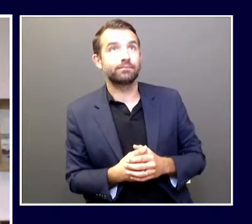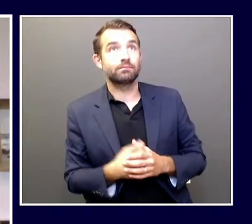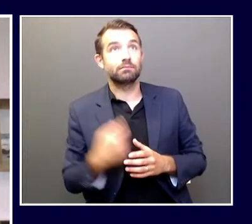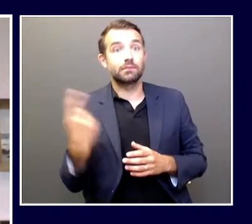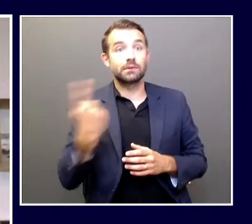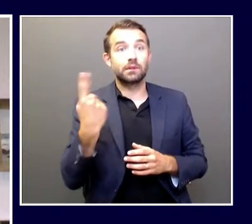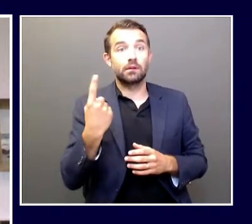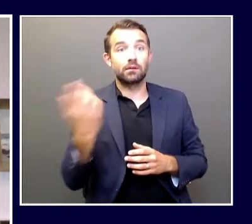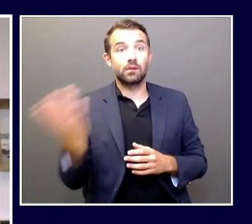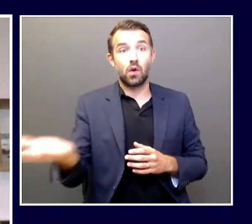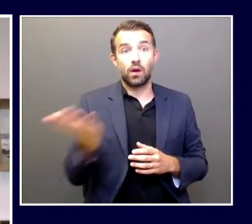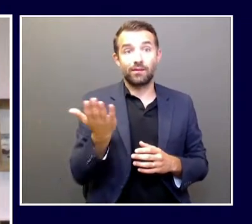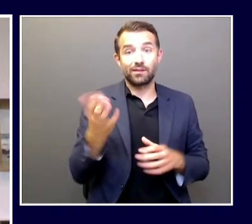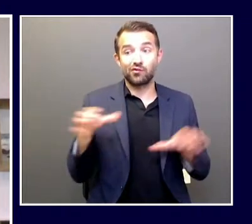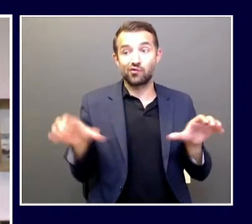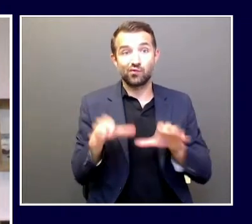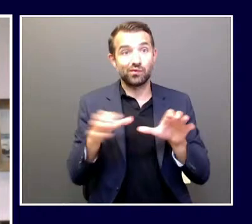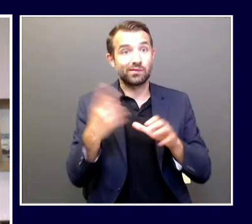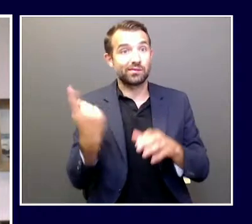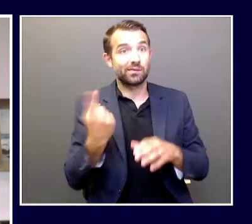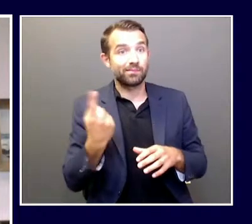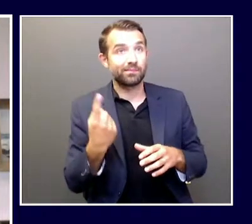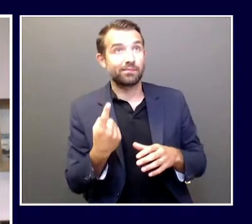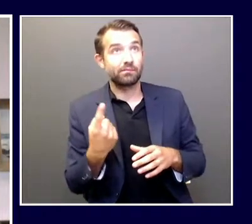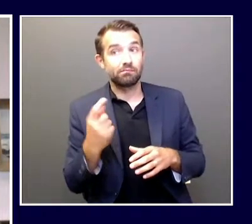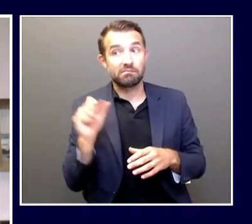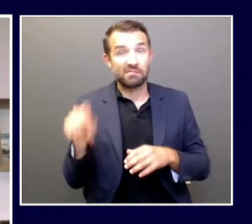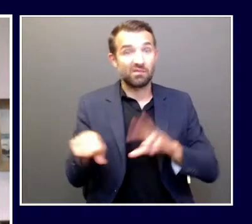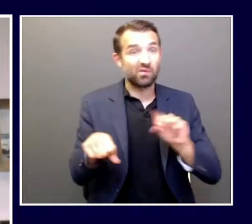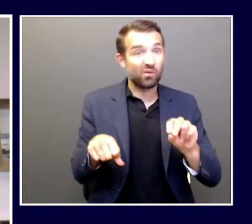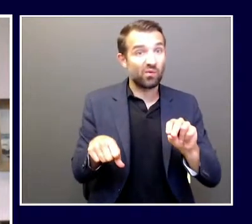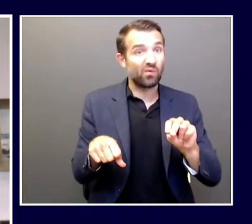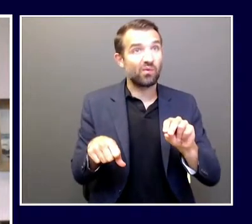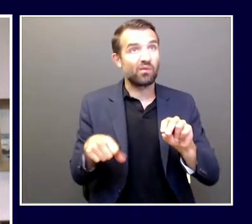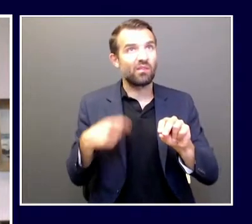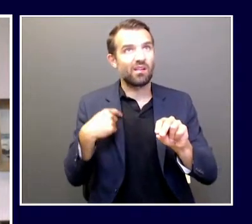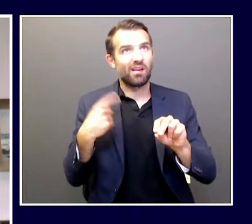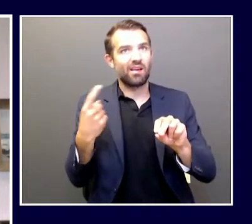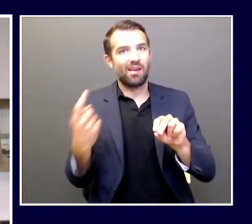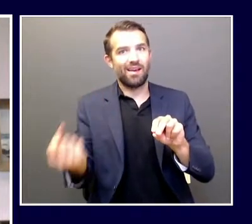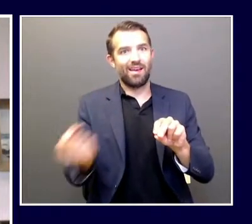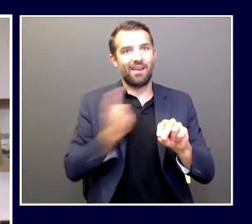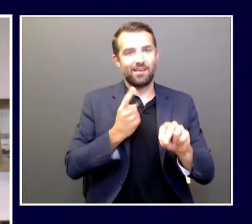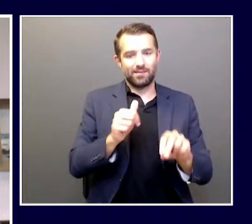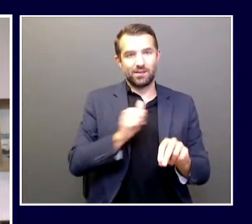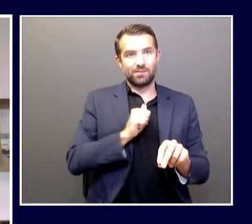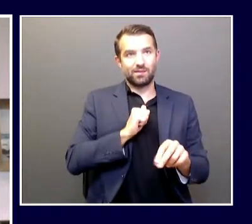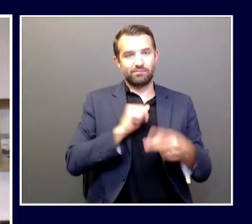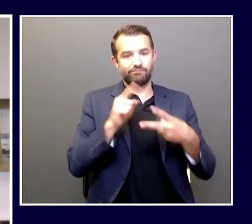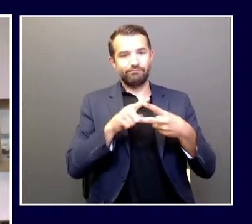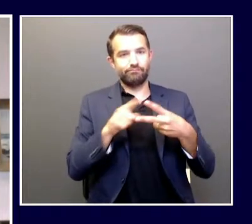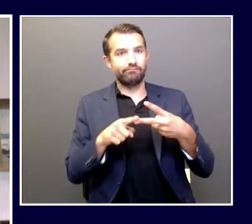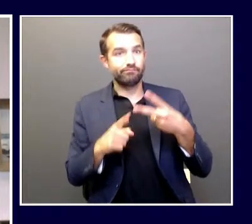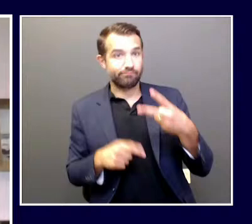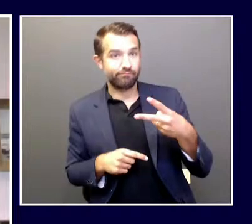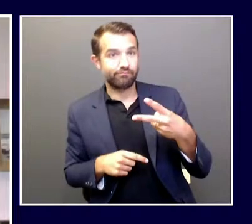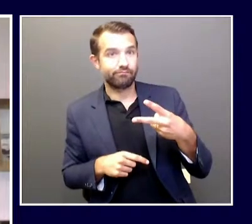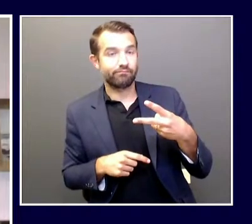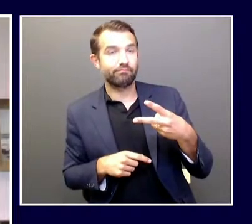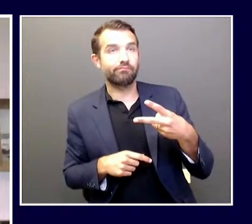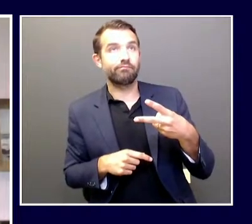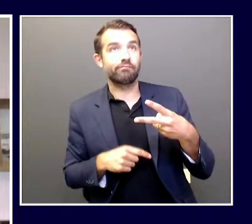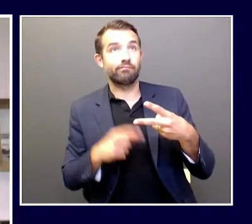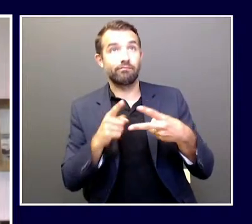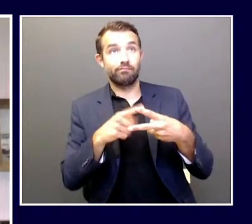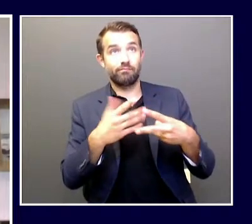forego comes down to two questions. What's your risk of being exposed to